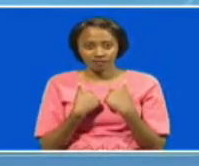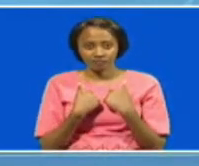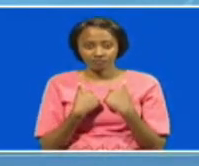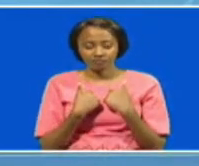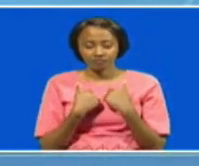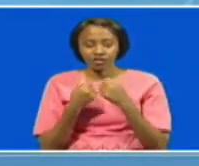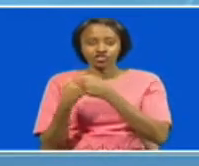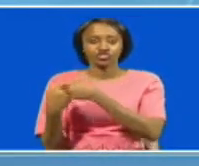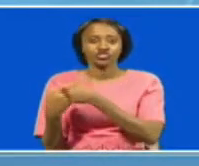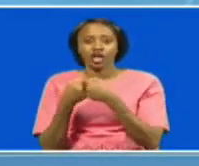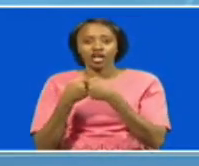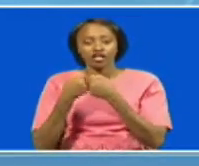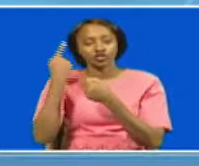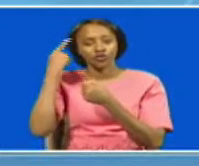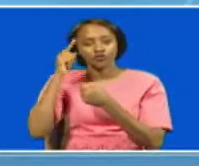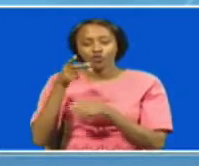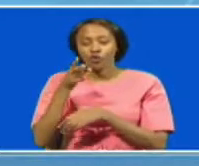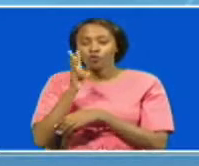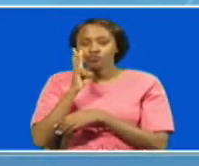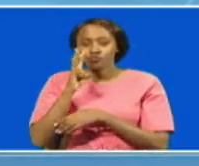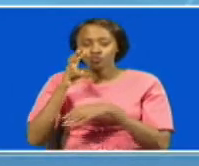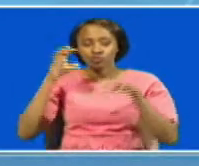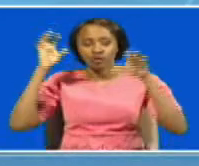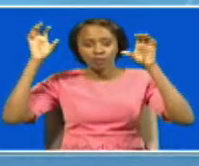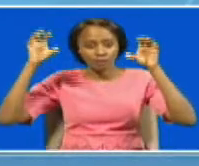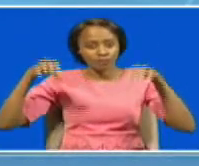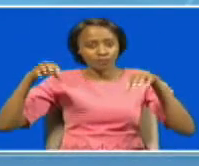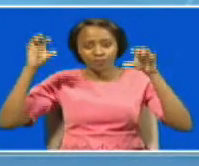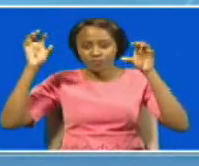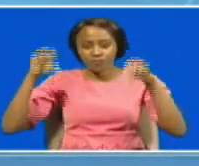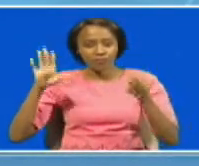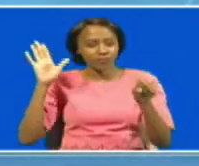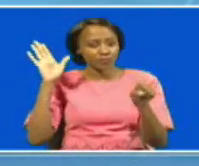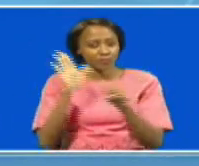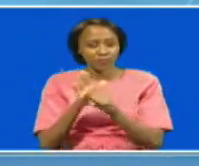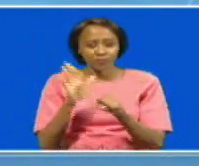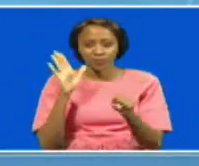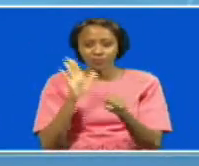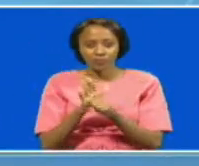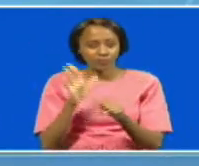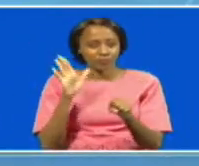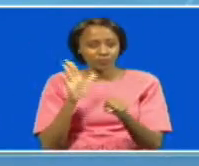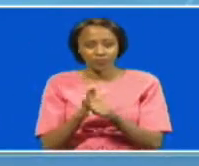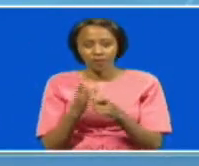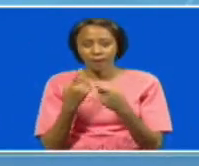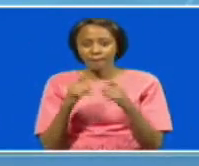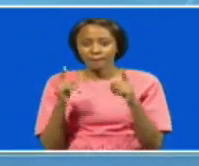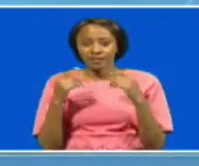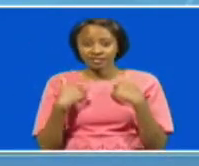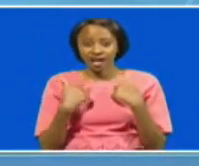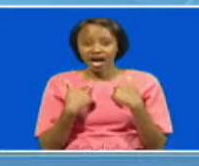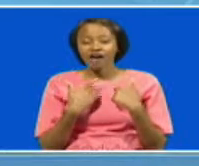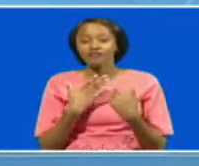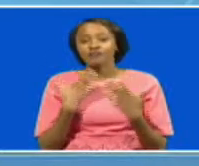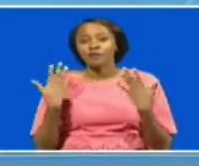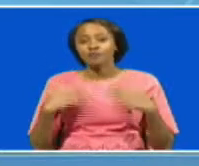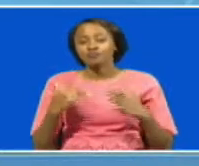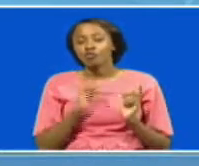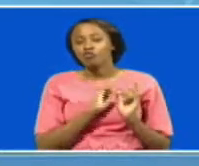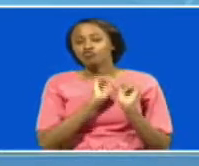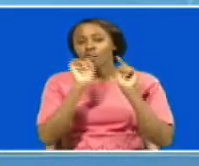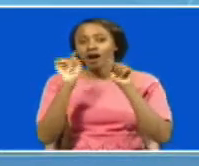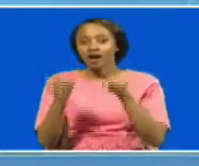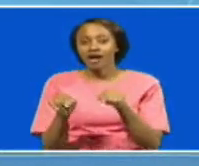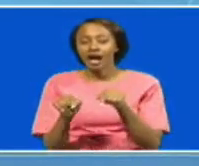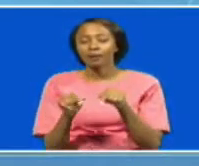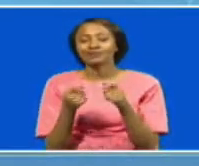pounded by heavy rains. In places where drought persists, families barely have enough to get, but well-wishers are now